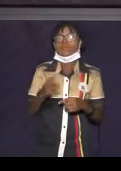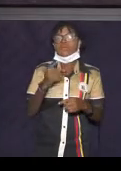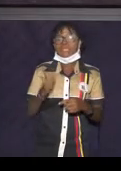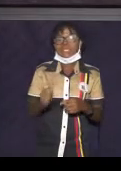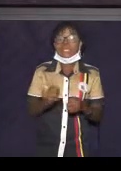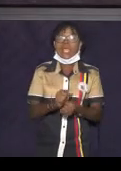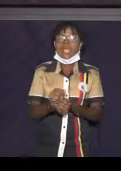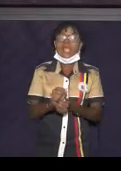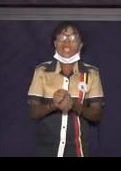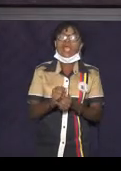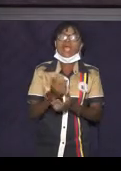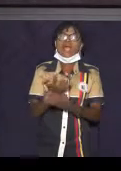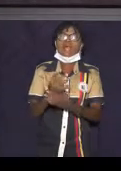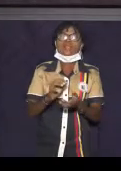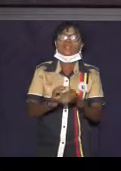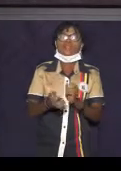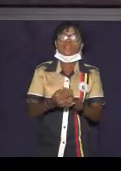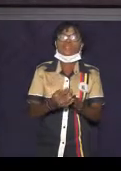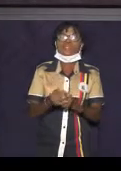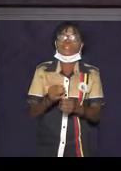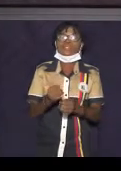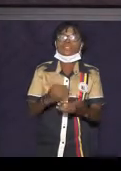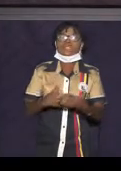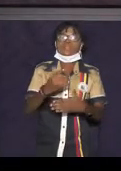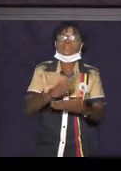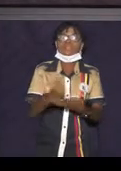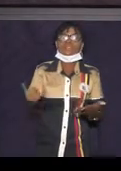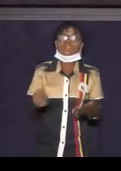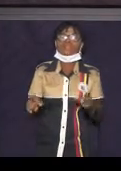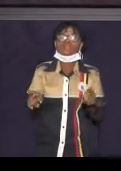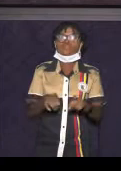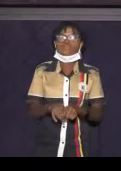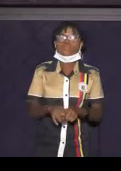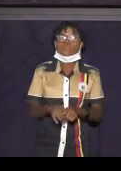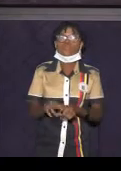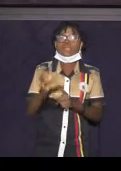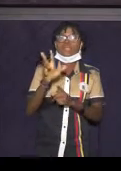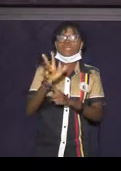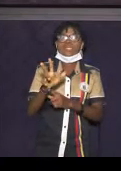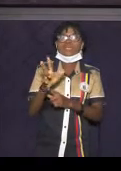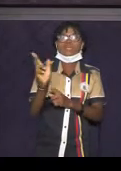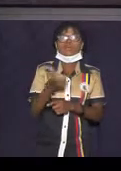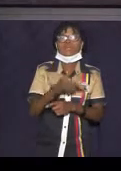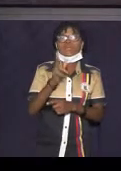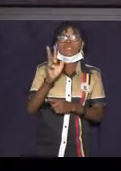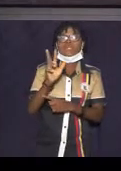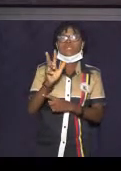the assembly next week. So, 3 out of 3.